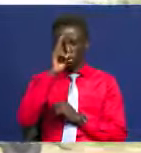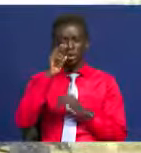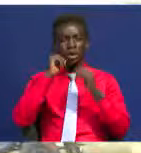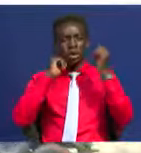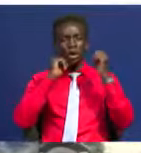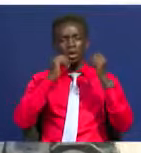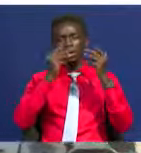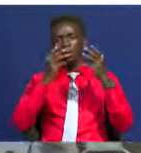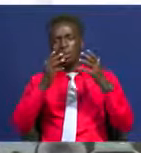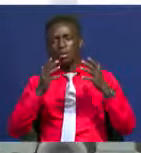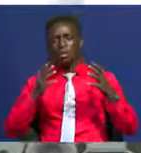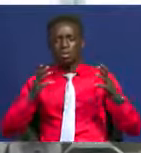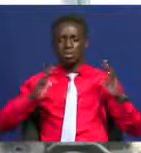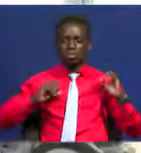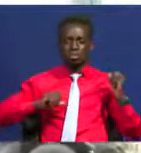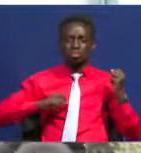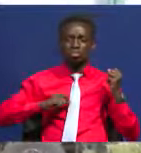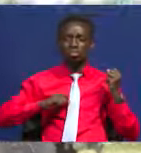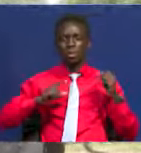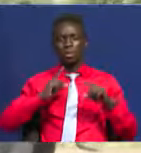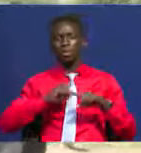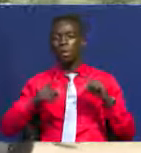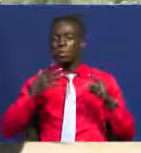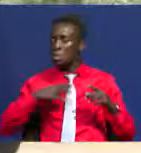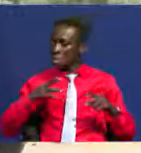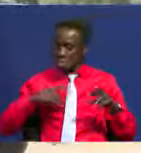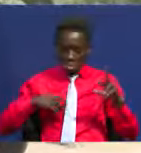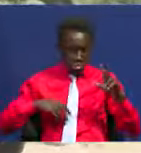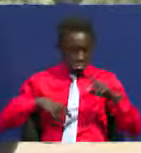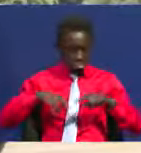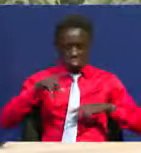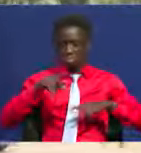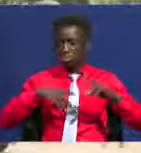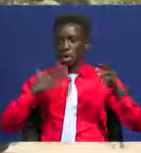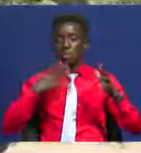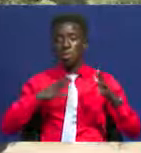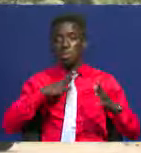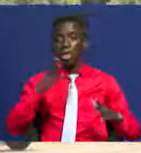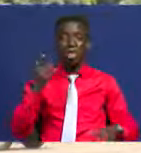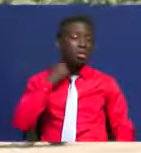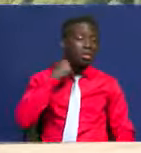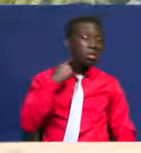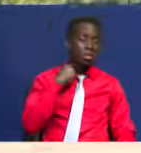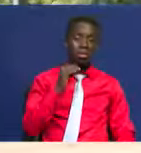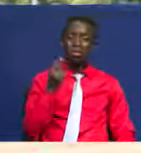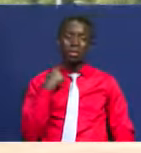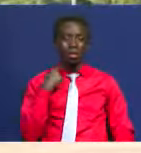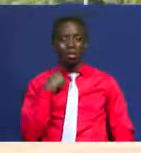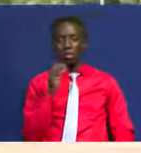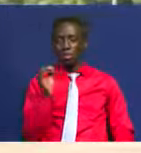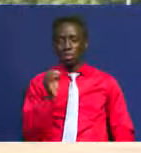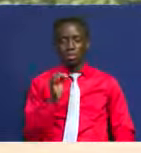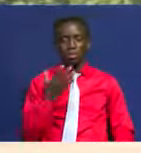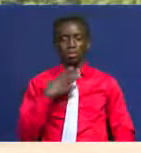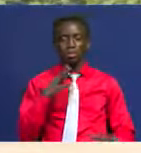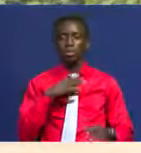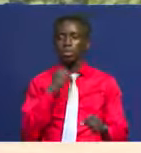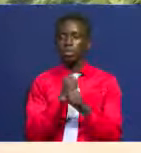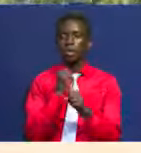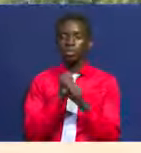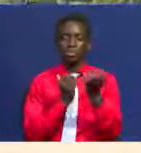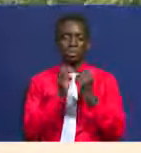people minding their own business. No one is coming to provoke them or anything like that. People are just keeping vigil here, just walking about their